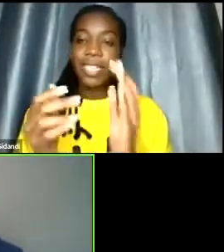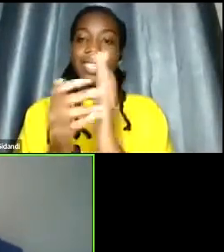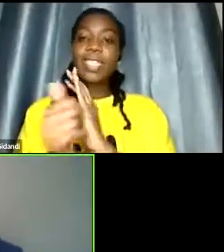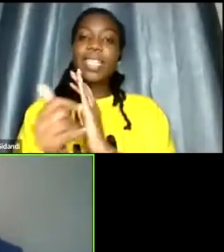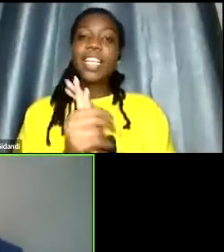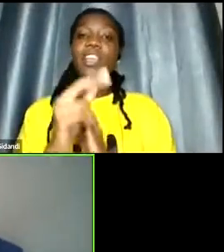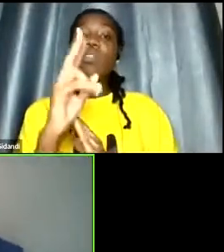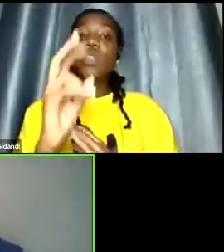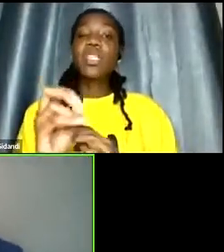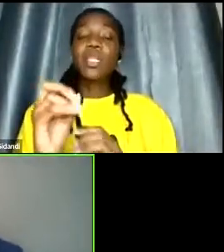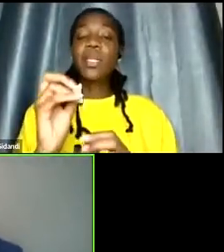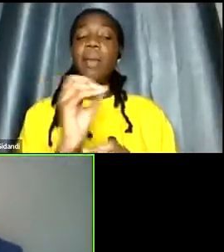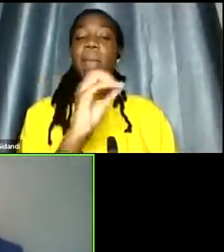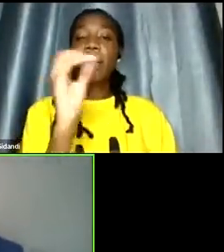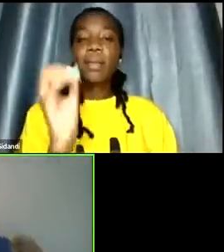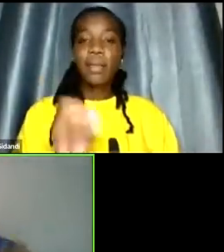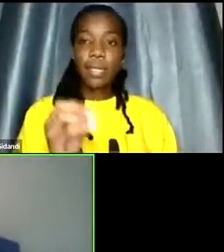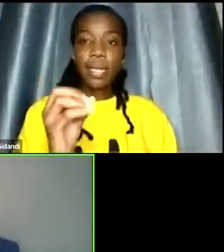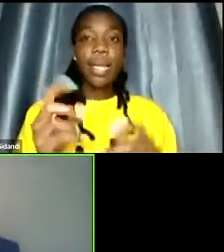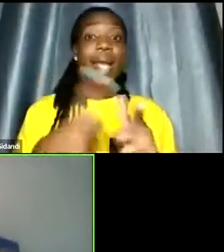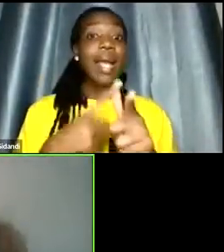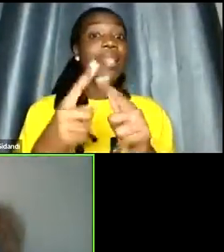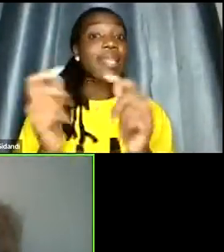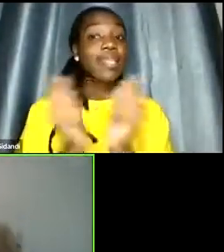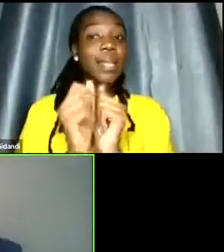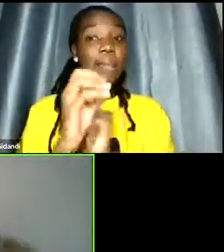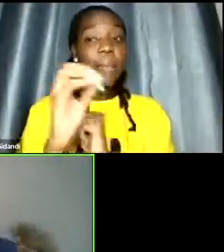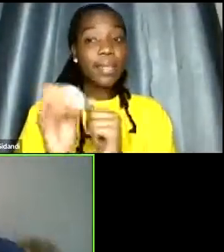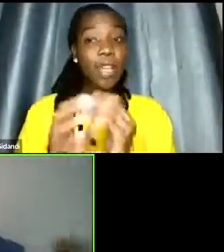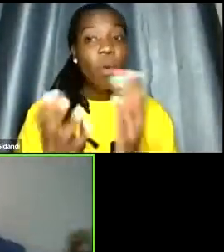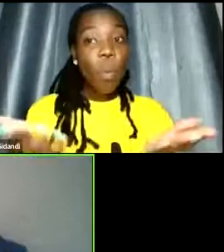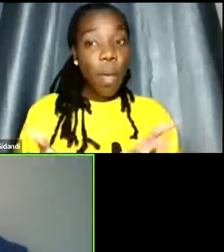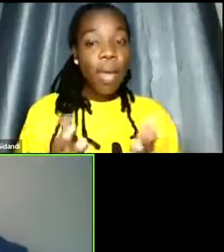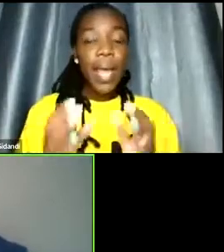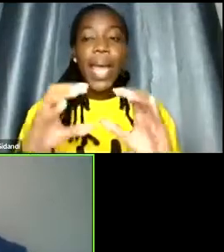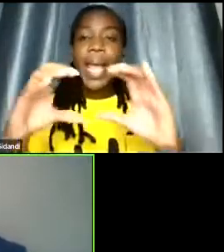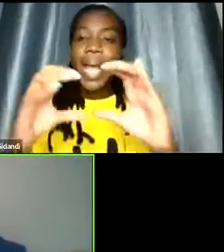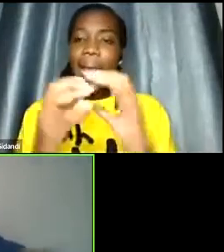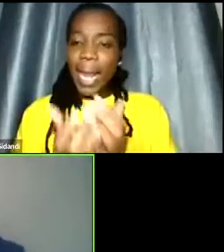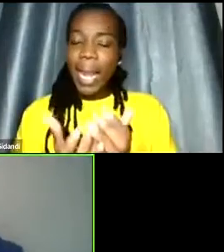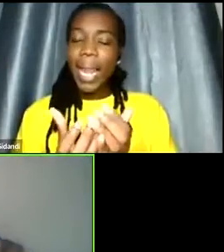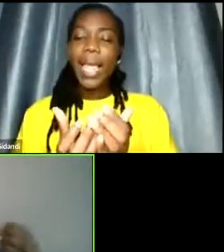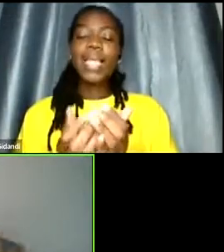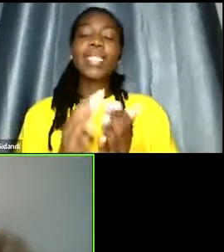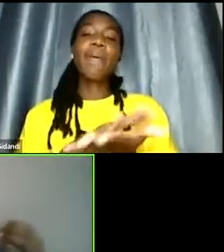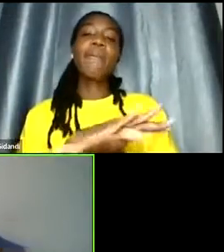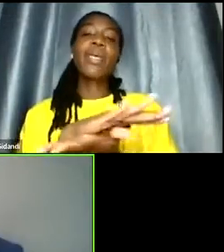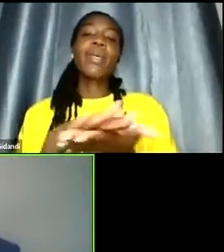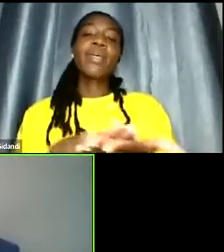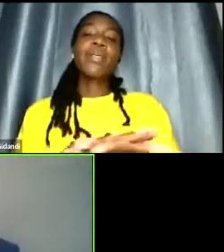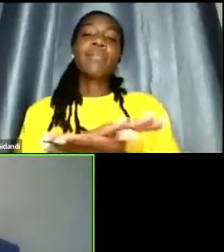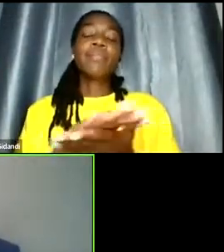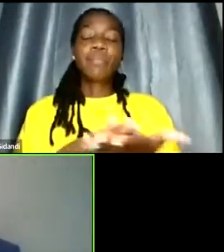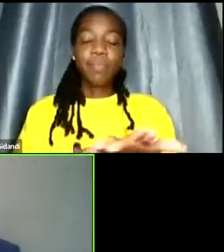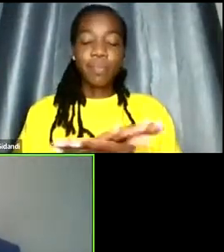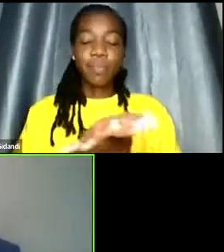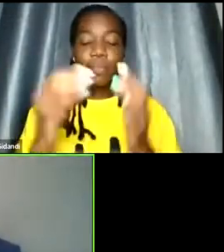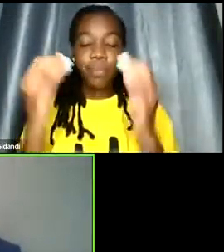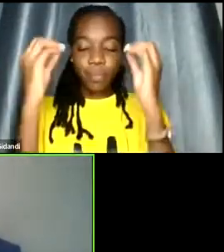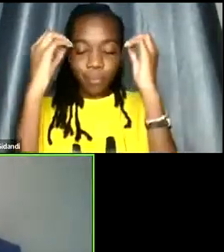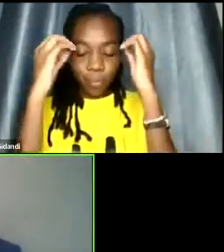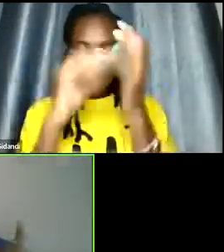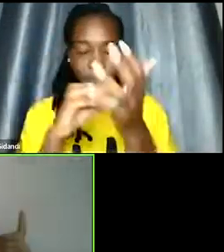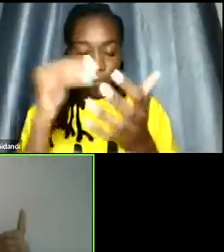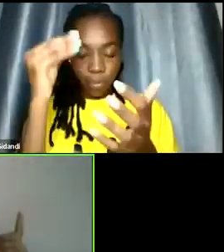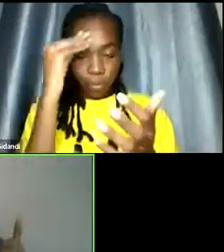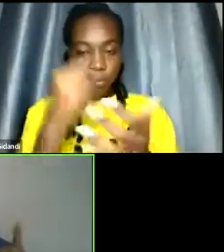20%. Now, what about 10%? 10% is classroom-based learning or instructor-led training.